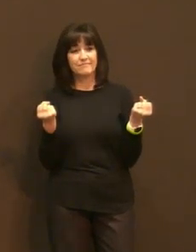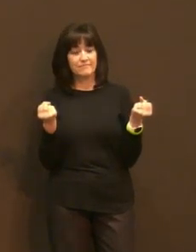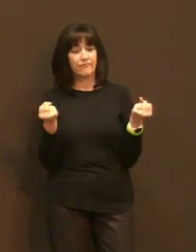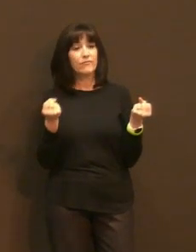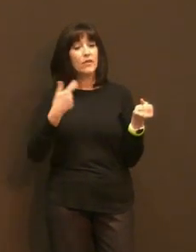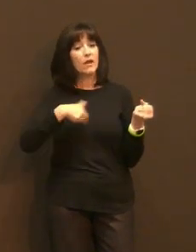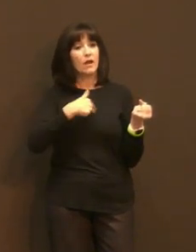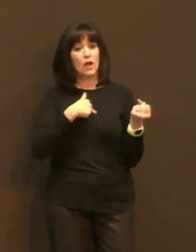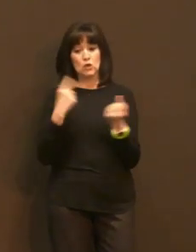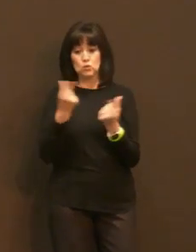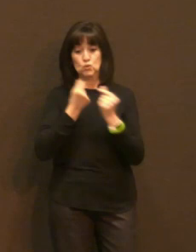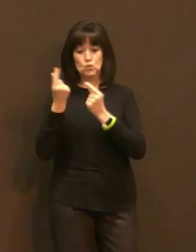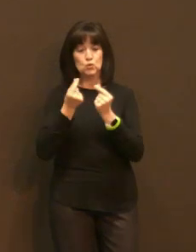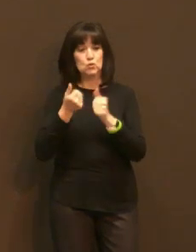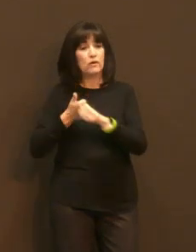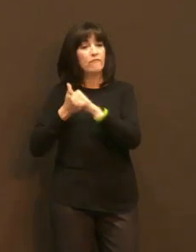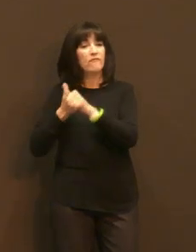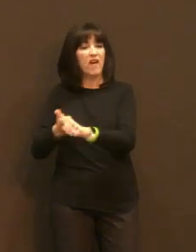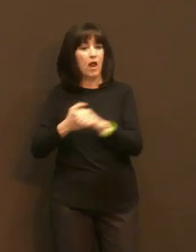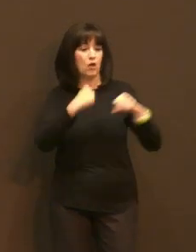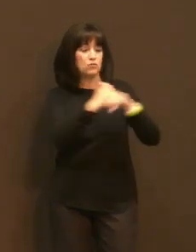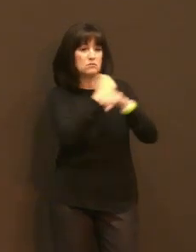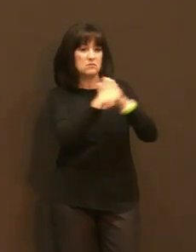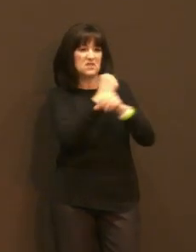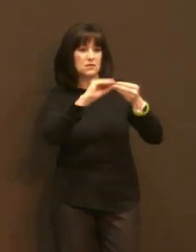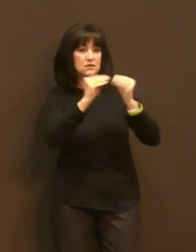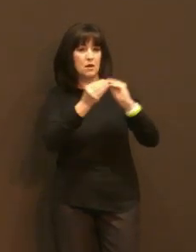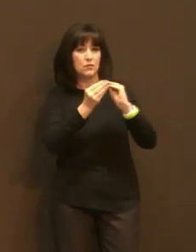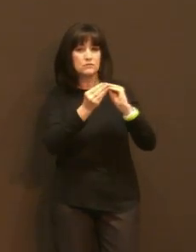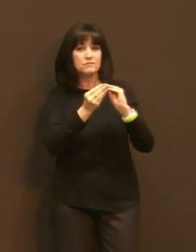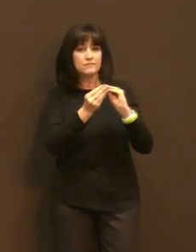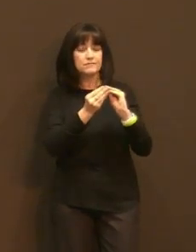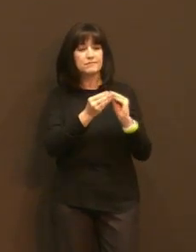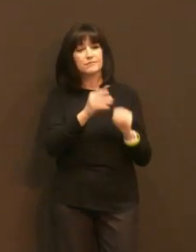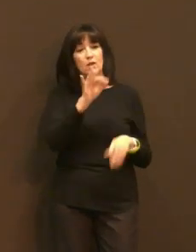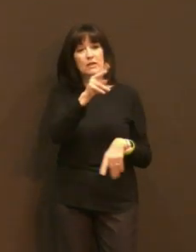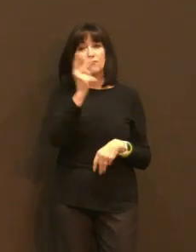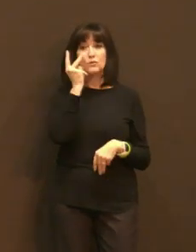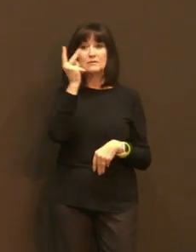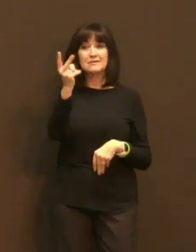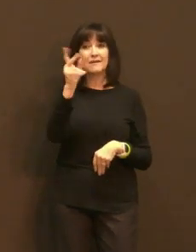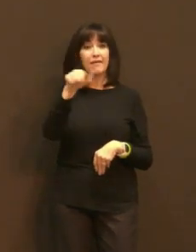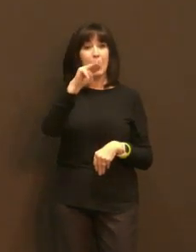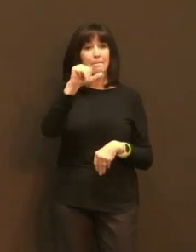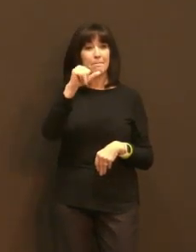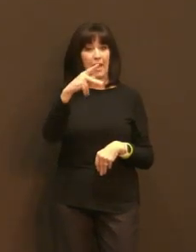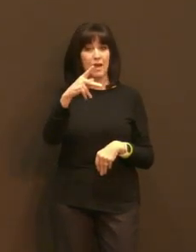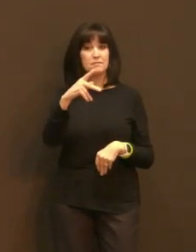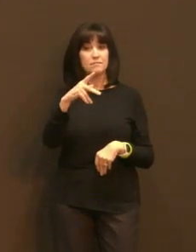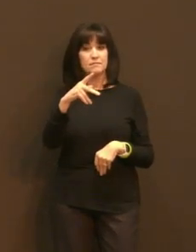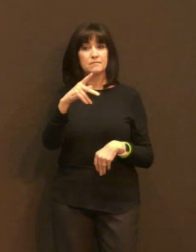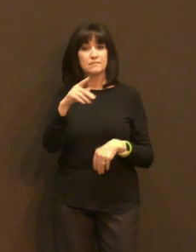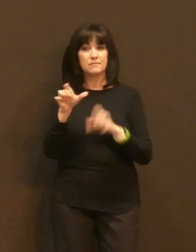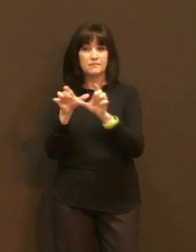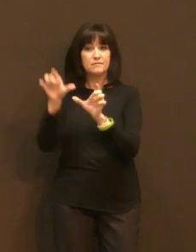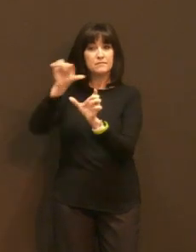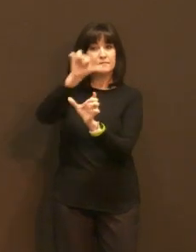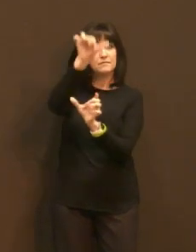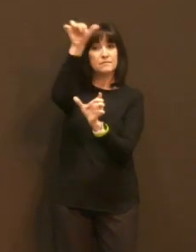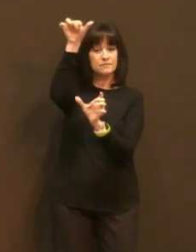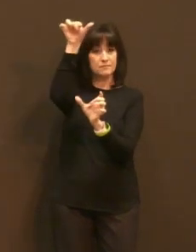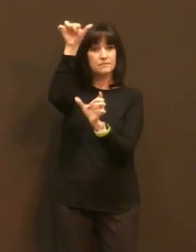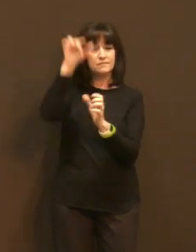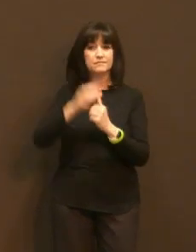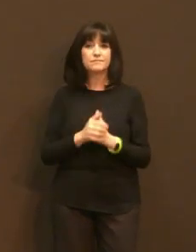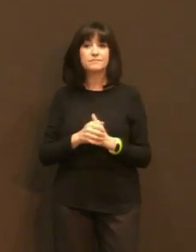way. And so if you look at this map right here, and probably many of you have been